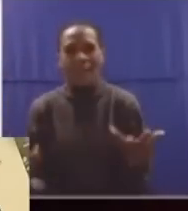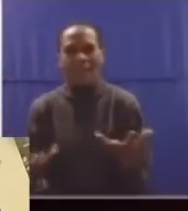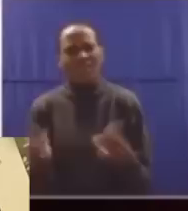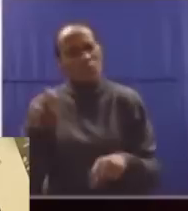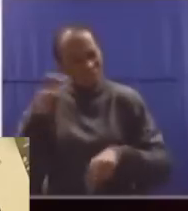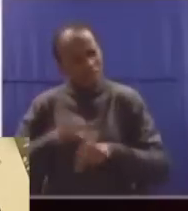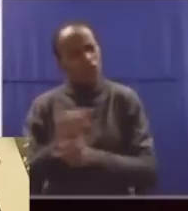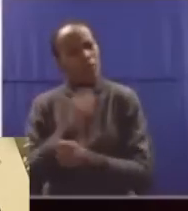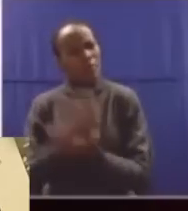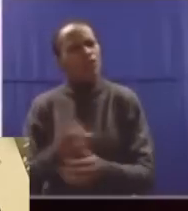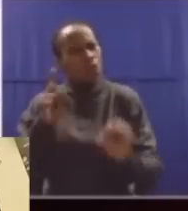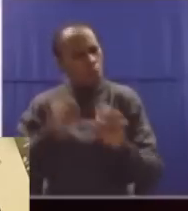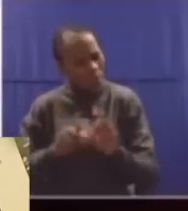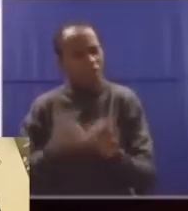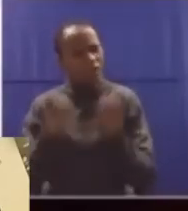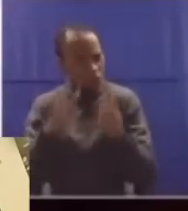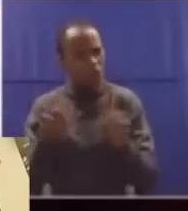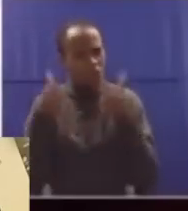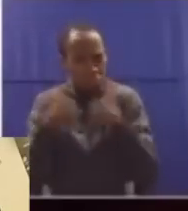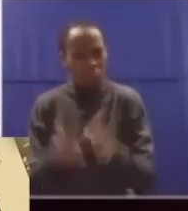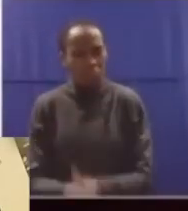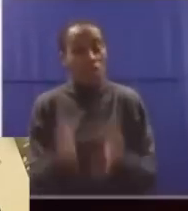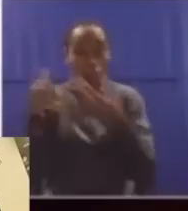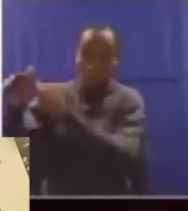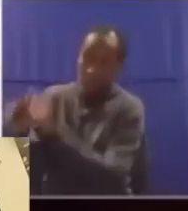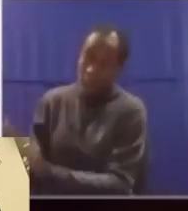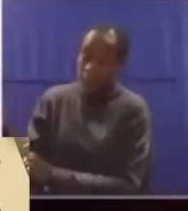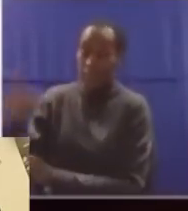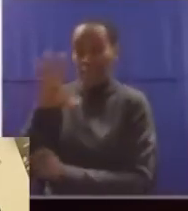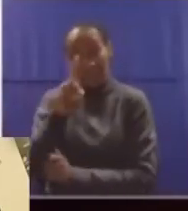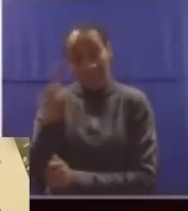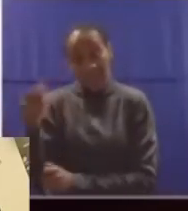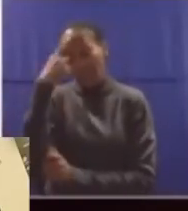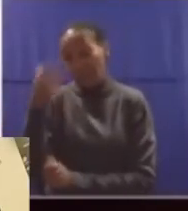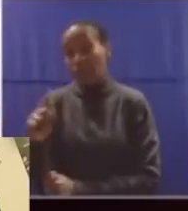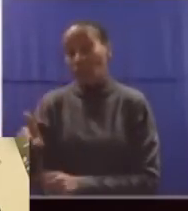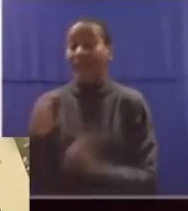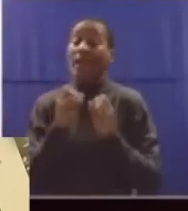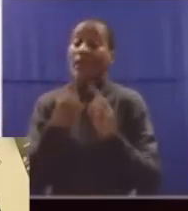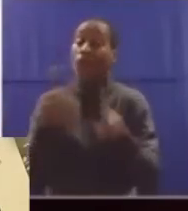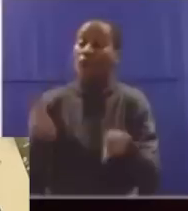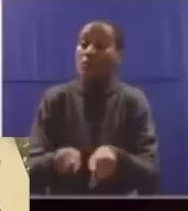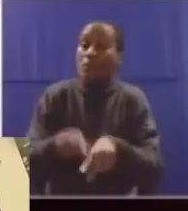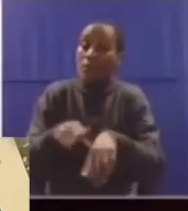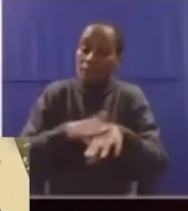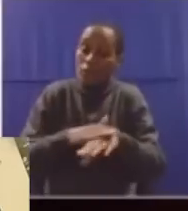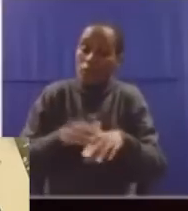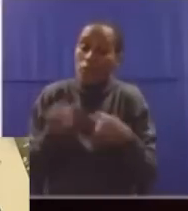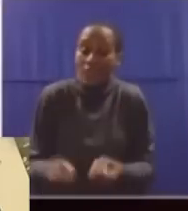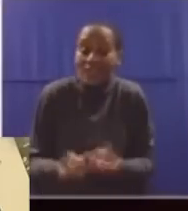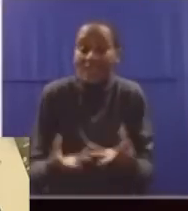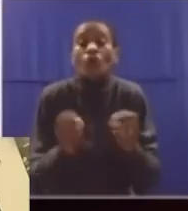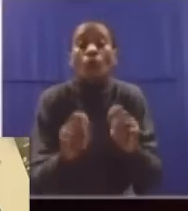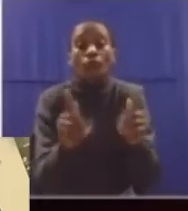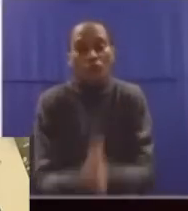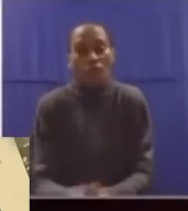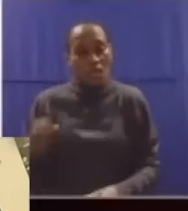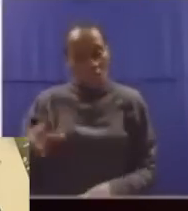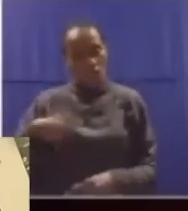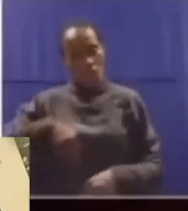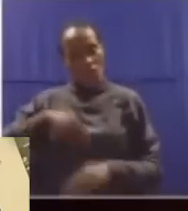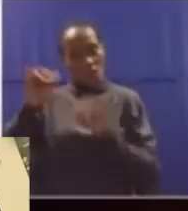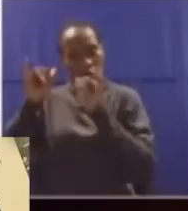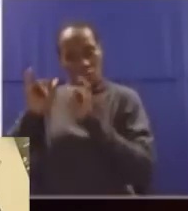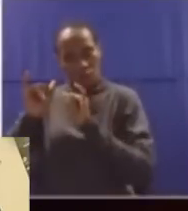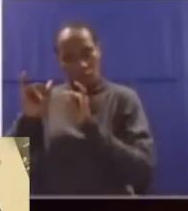in education is out of the equation. Chairperson, the DA believes that education is a foundation of opportunity. Where we govern more children stay in